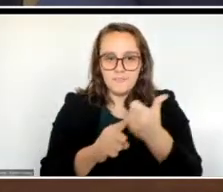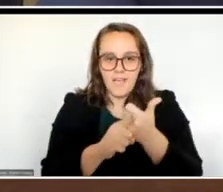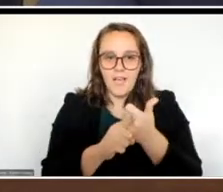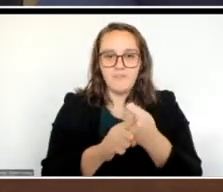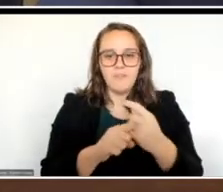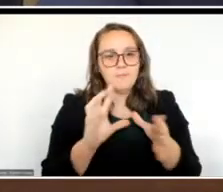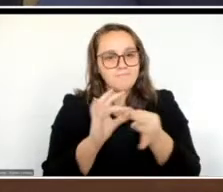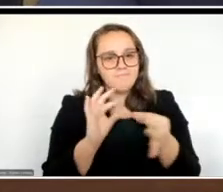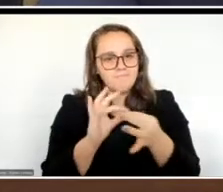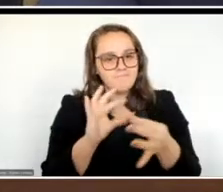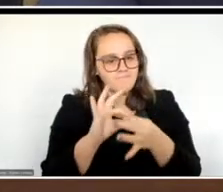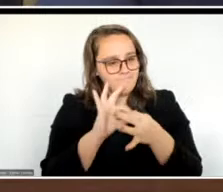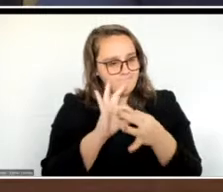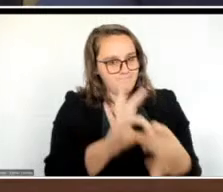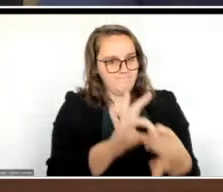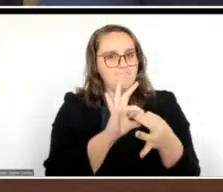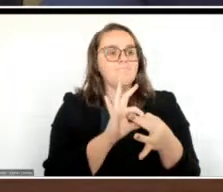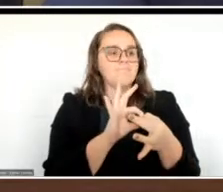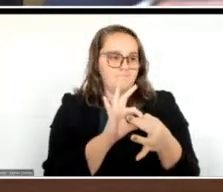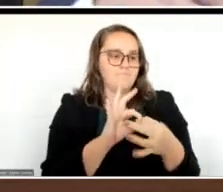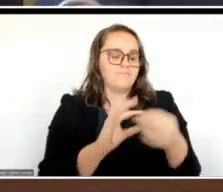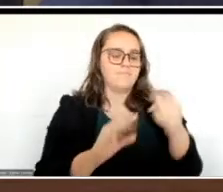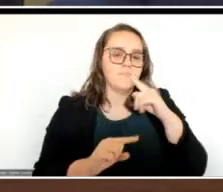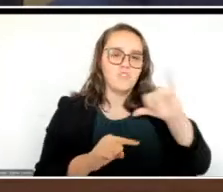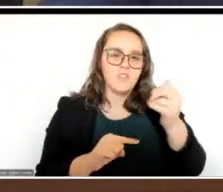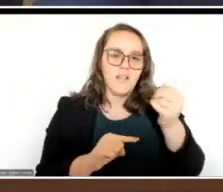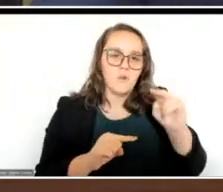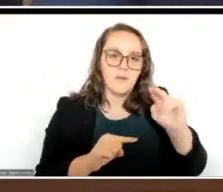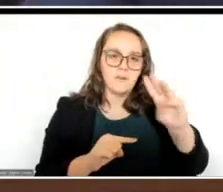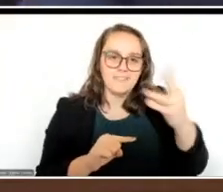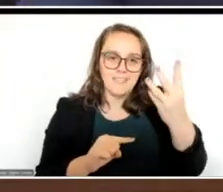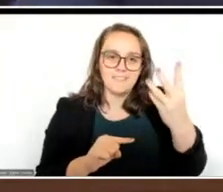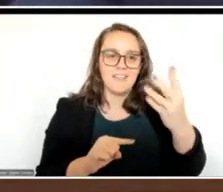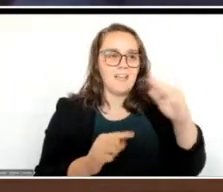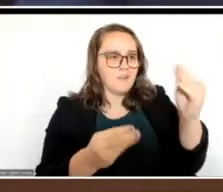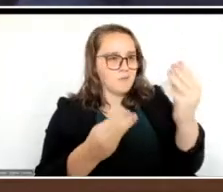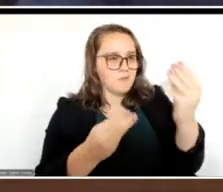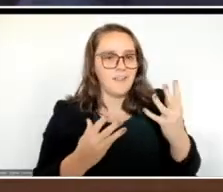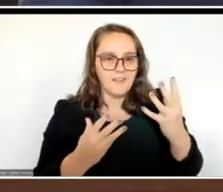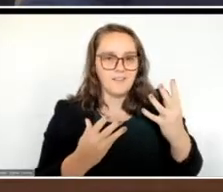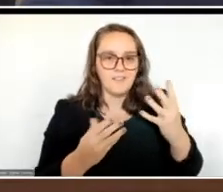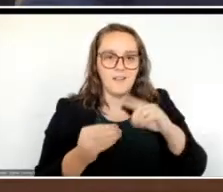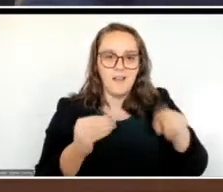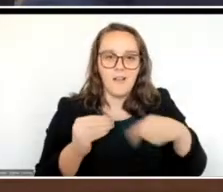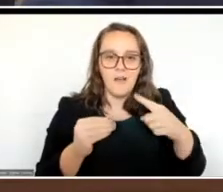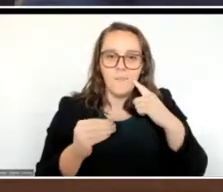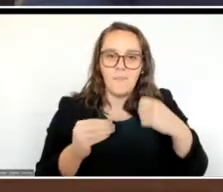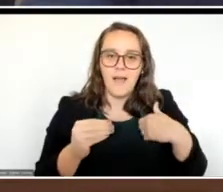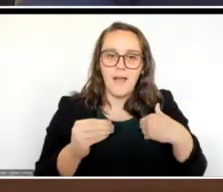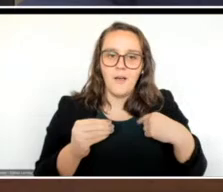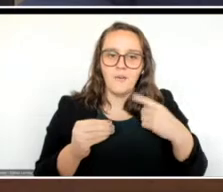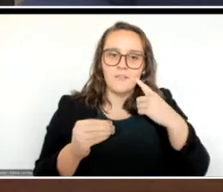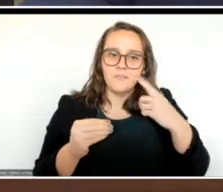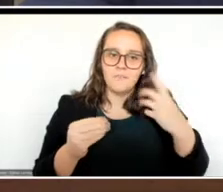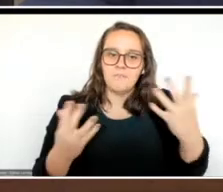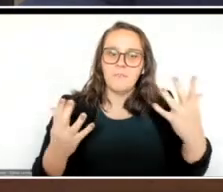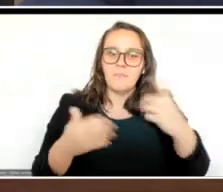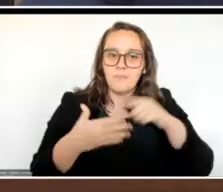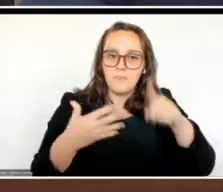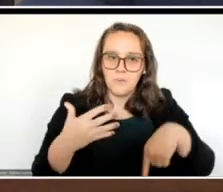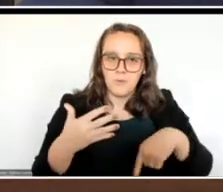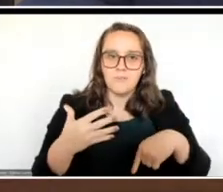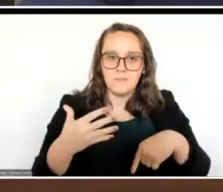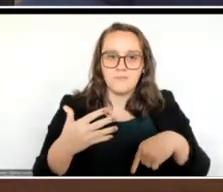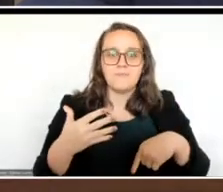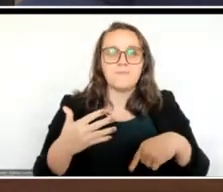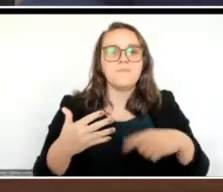unmistakable warnings about the direction of our republic. Let me read from one judge's statement given at a recent